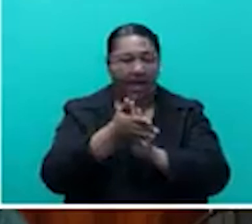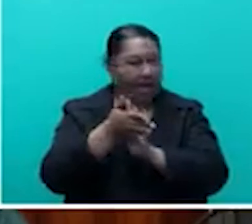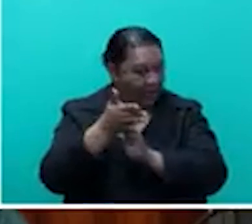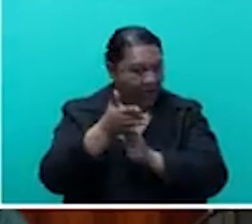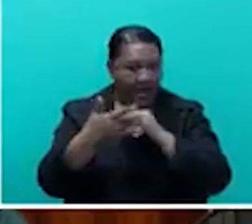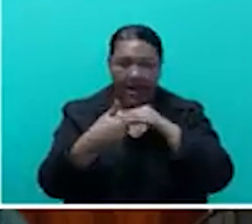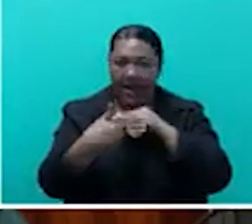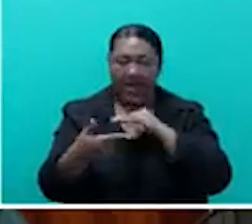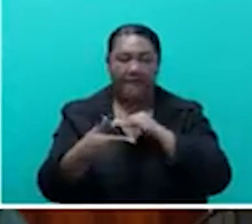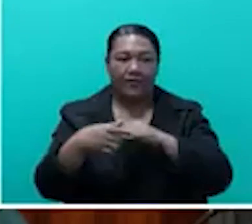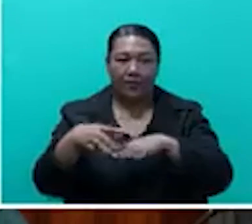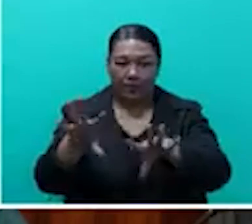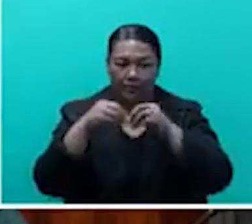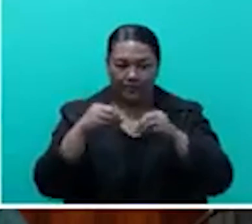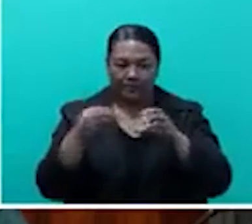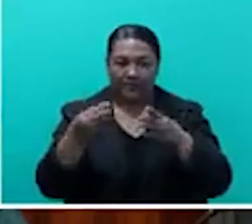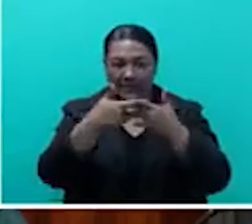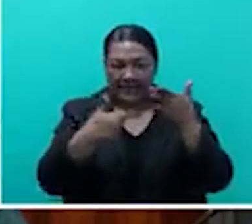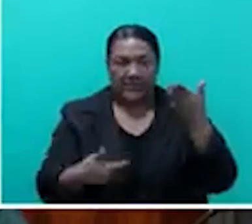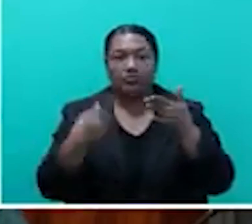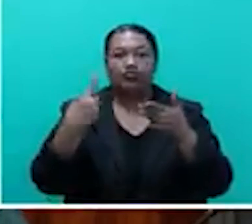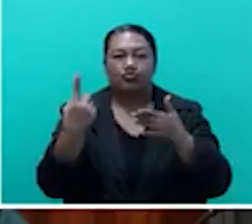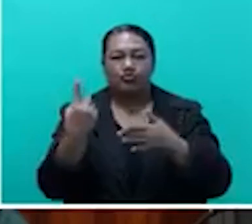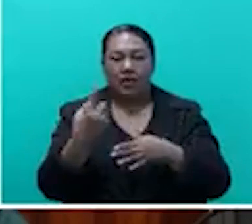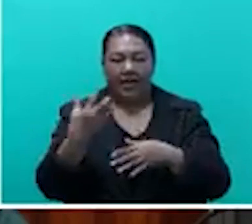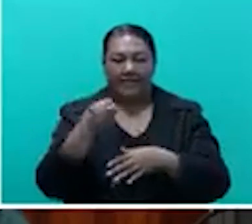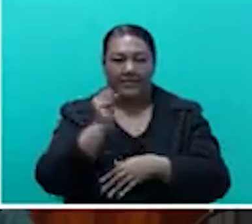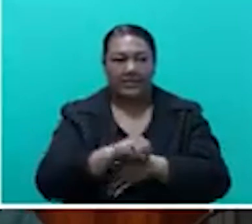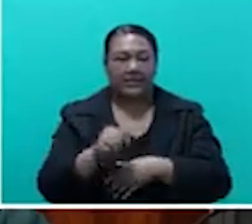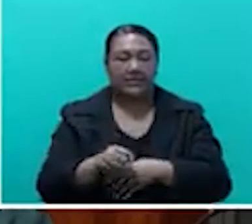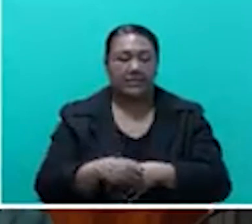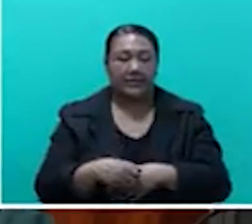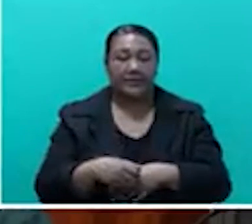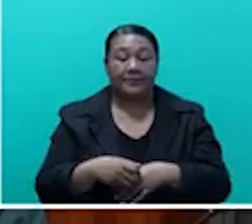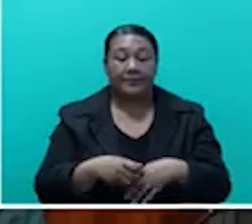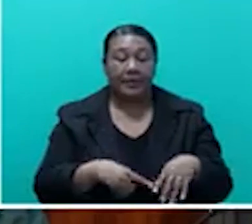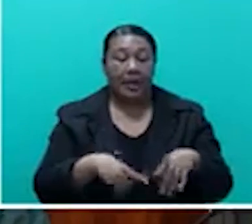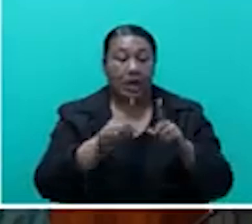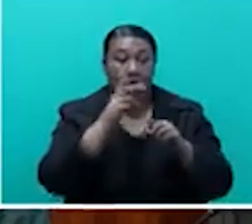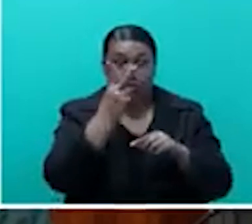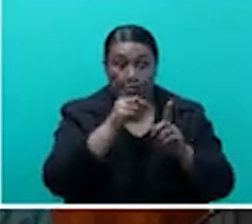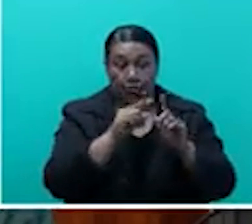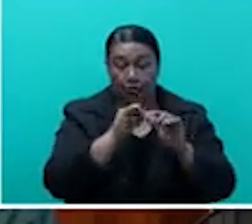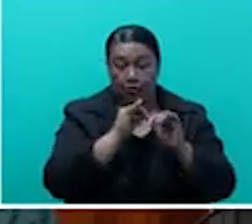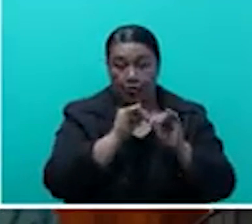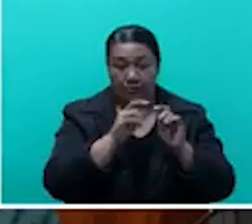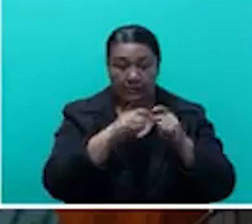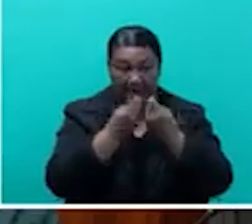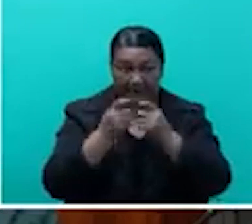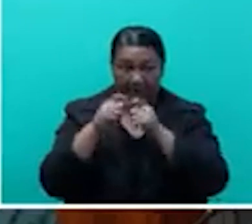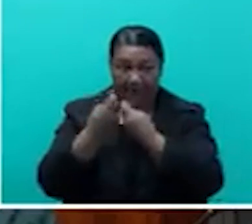Speaker, sir, TSLS came up with a recommendation to introduce 2 new overseas schemes for cost-sharing